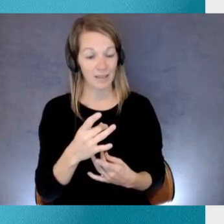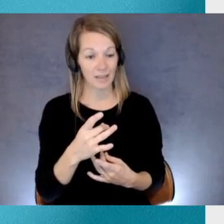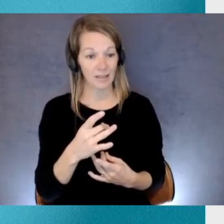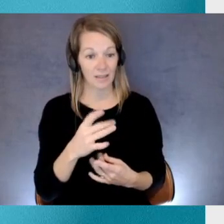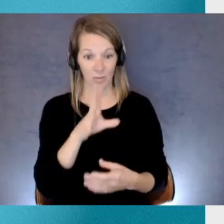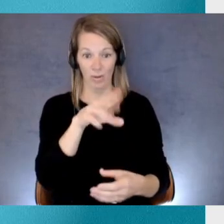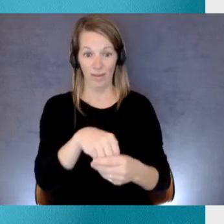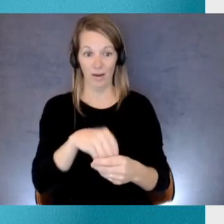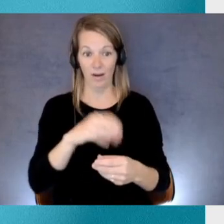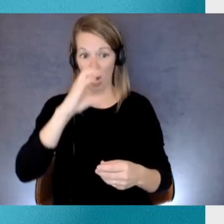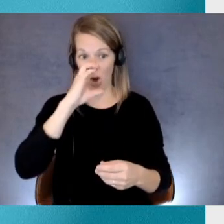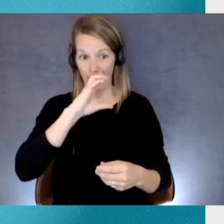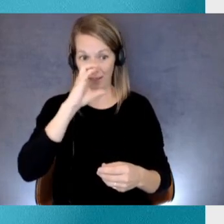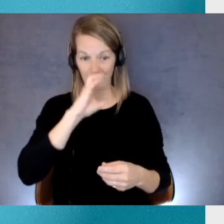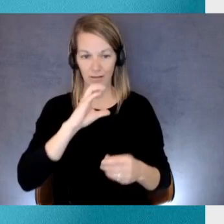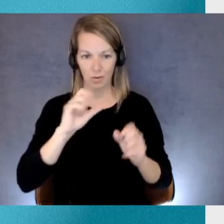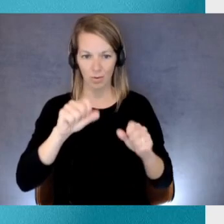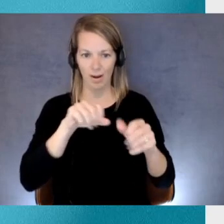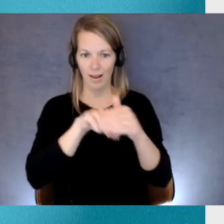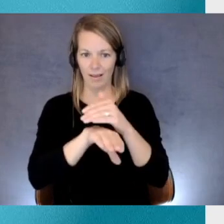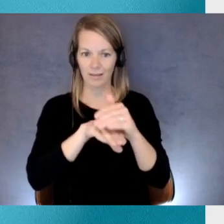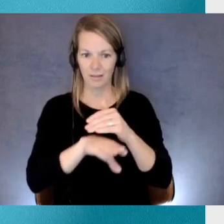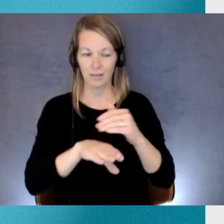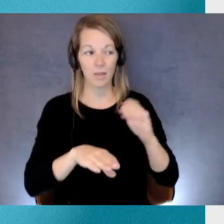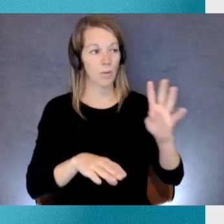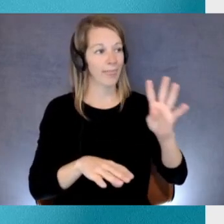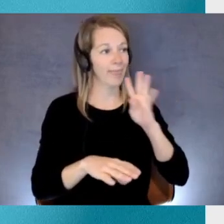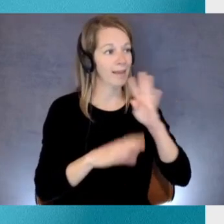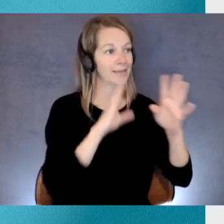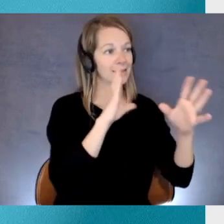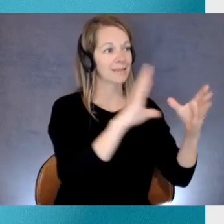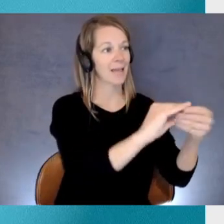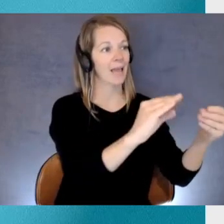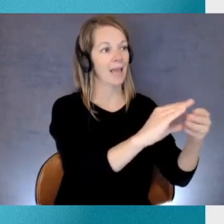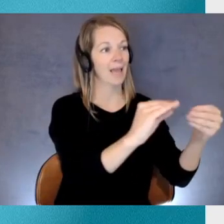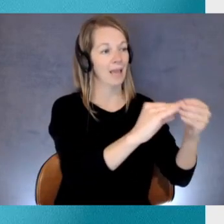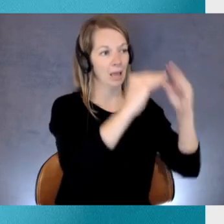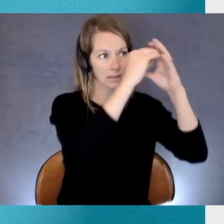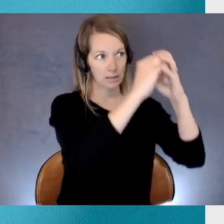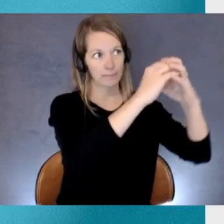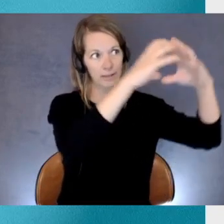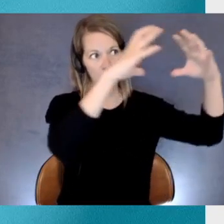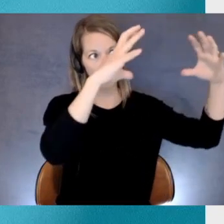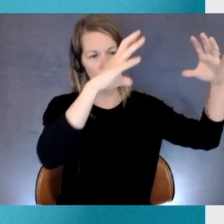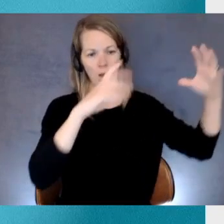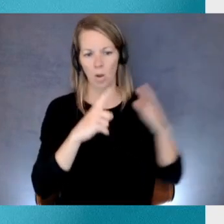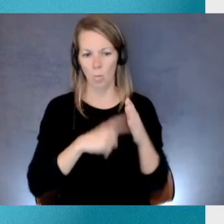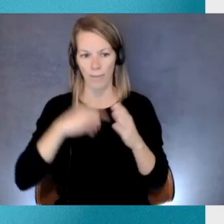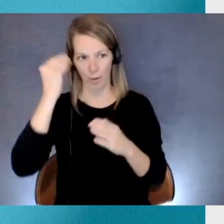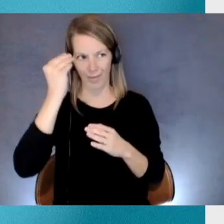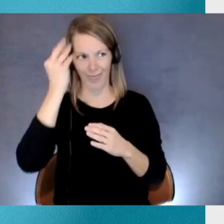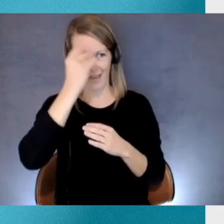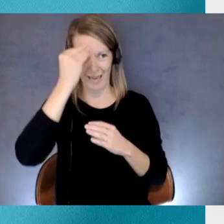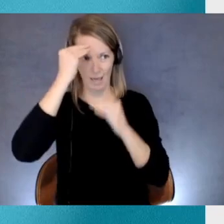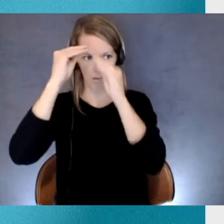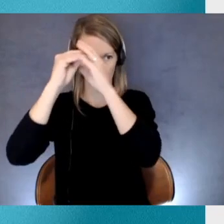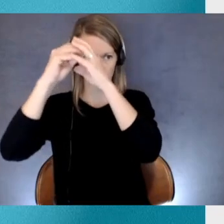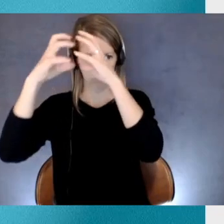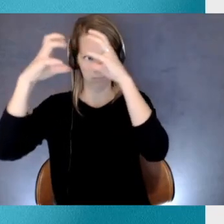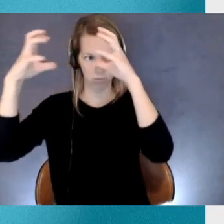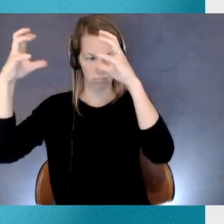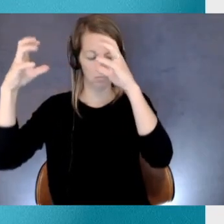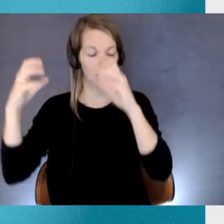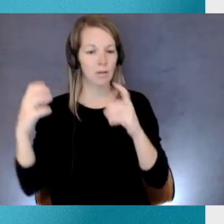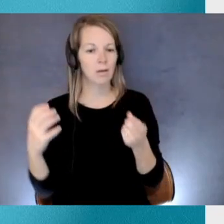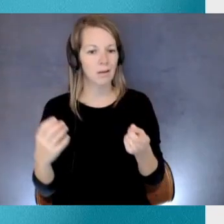comics, we have access both to what people say, which is a speech bubble, and what they're thinking. And I think in healthcare, you can